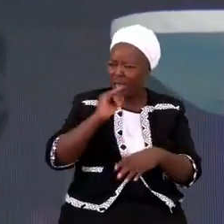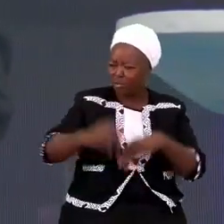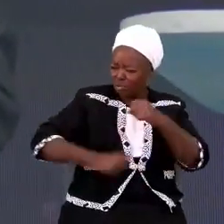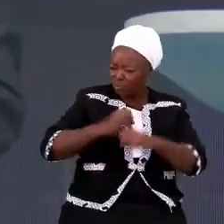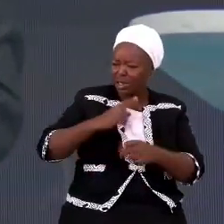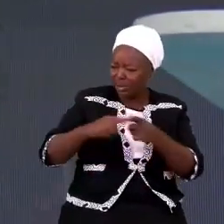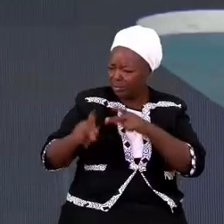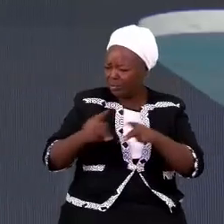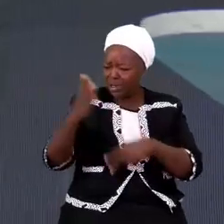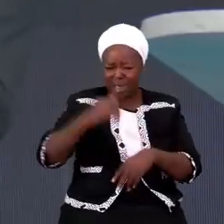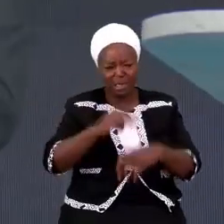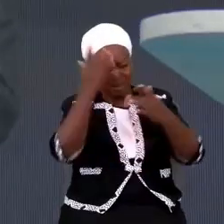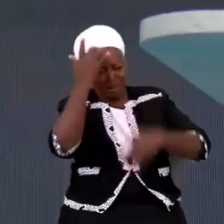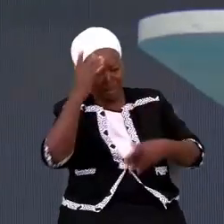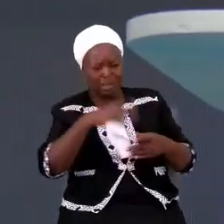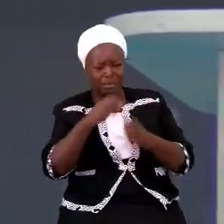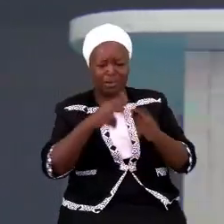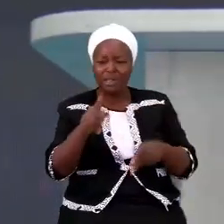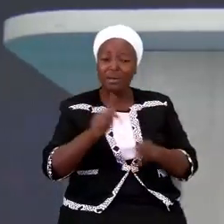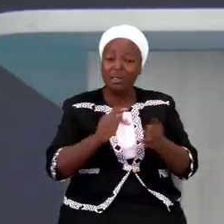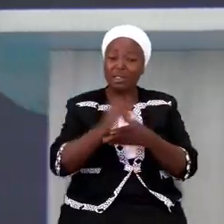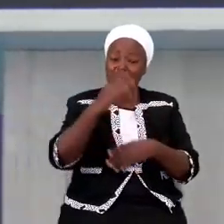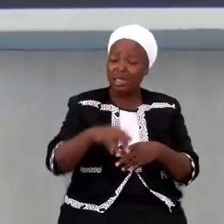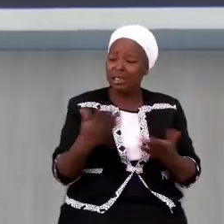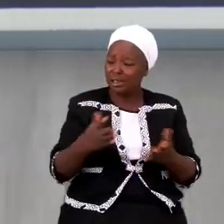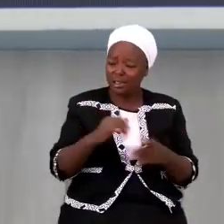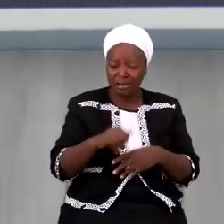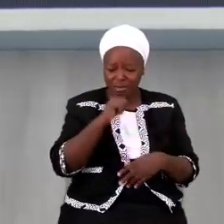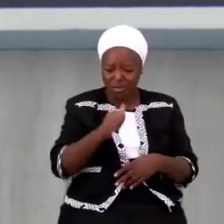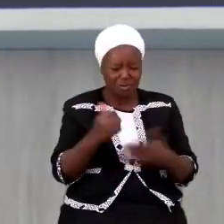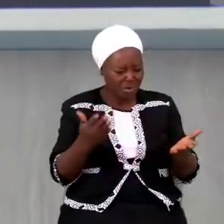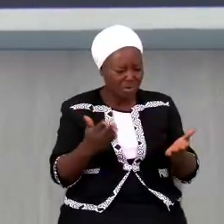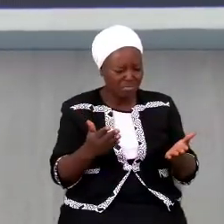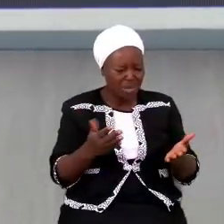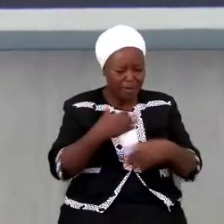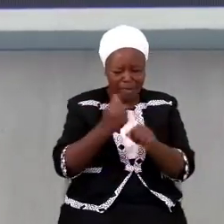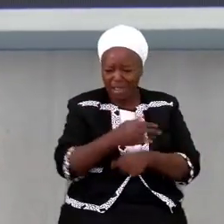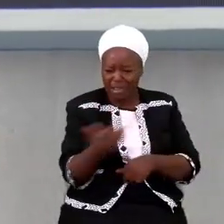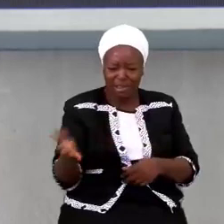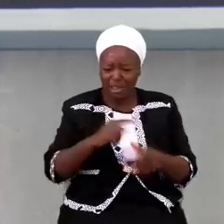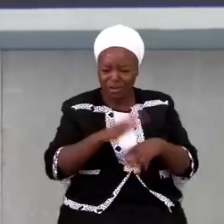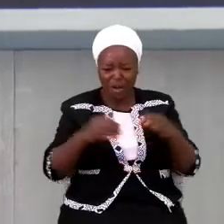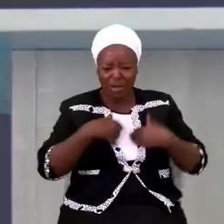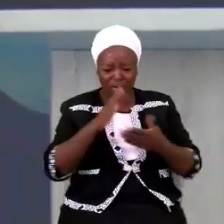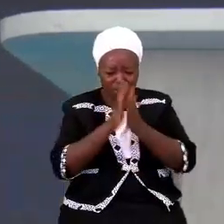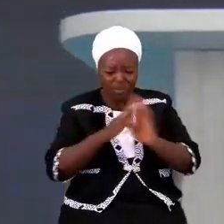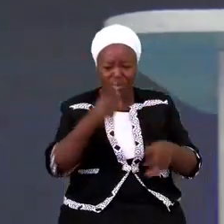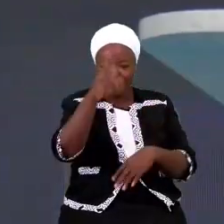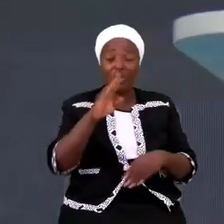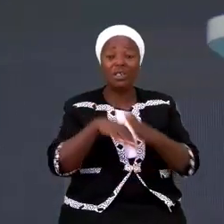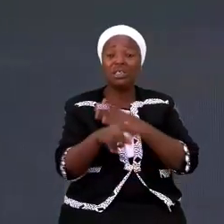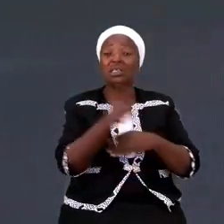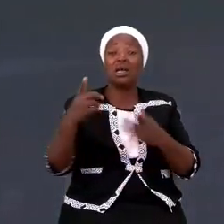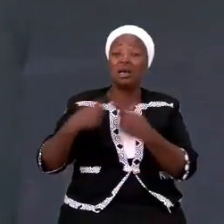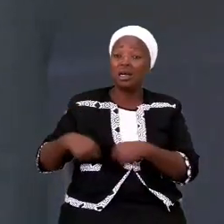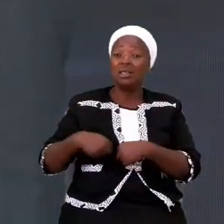the peace of God in their hearts. When they come to the bottom, then they realize, it was better for me when